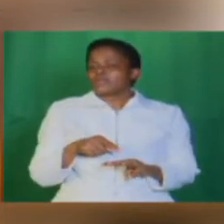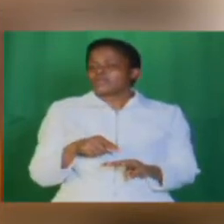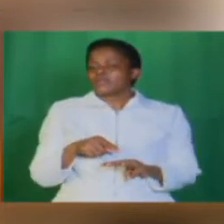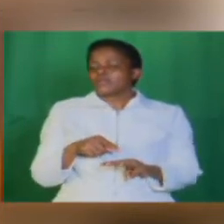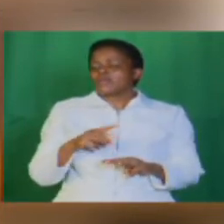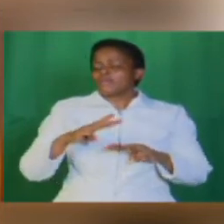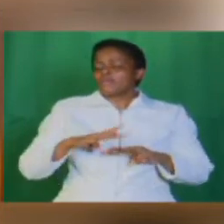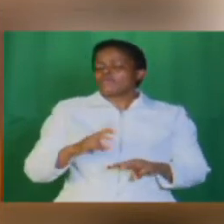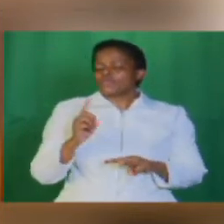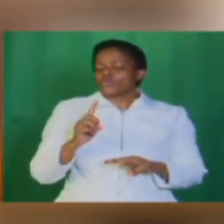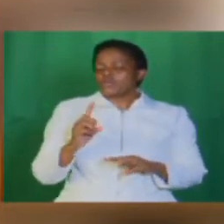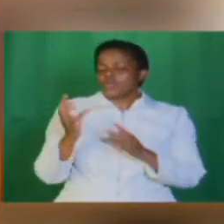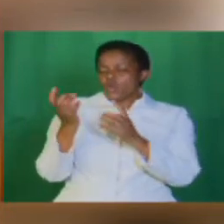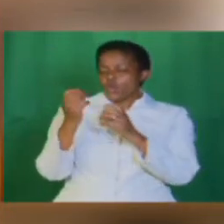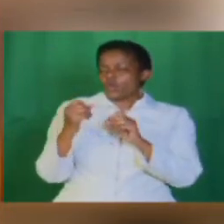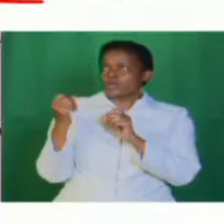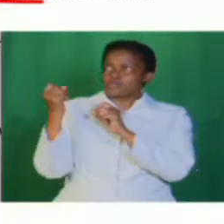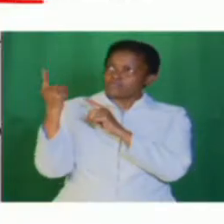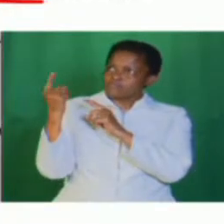Holy Spirit.